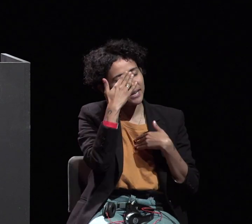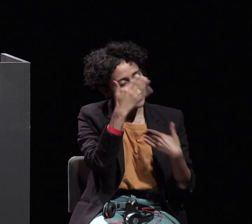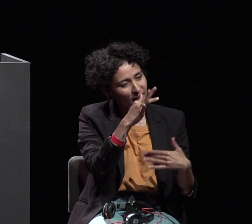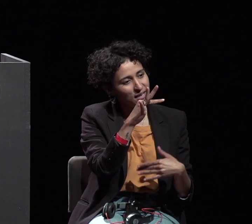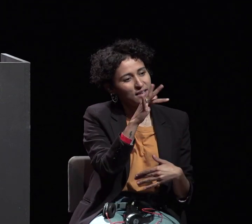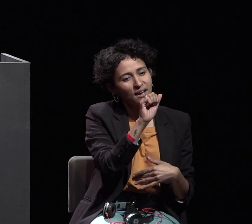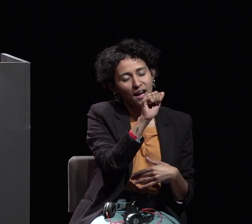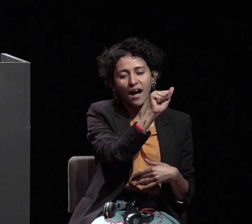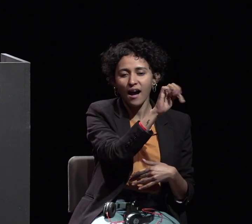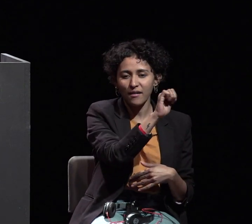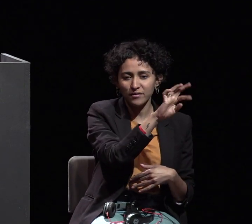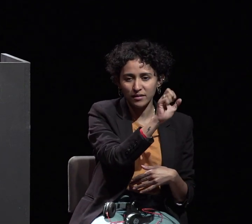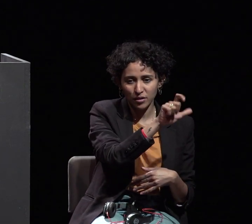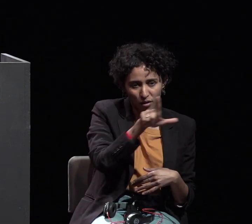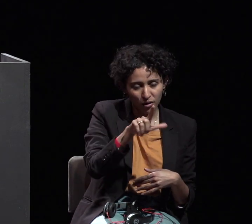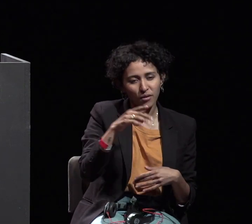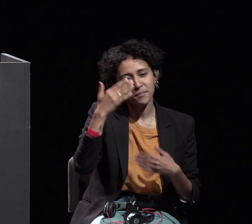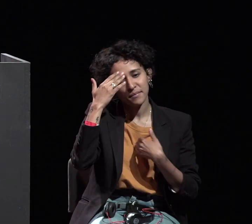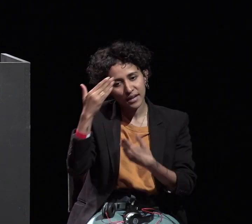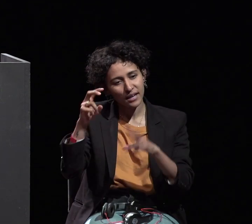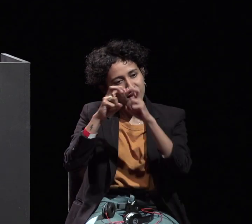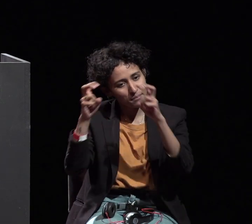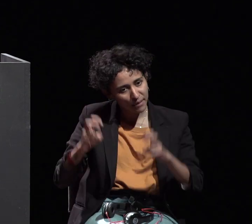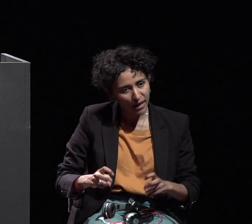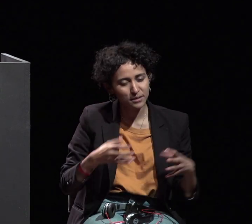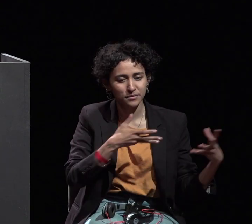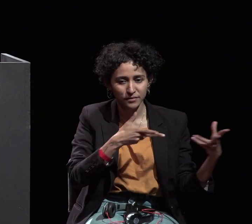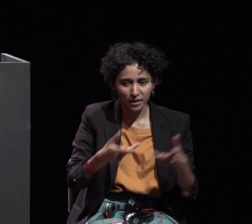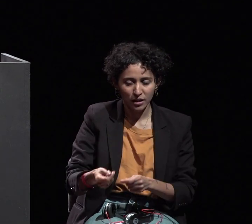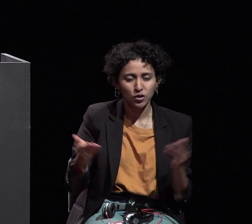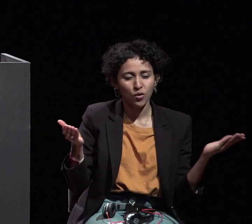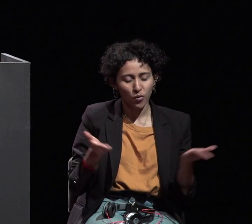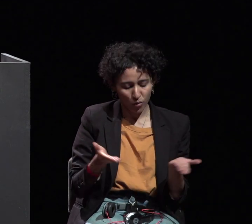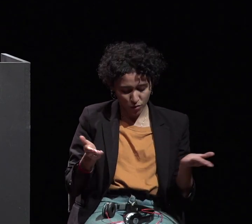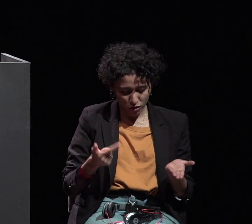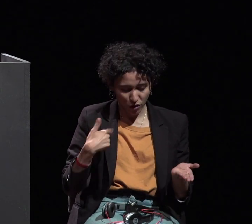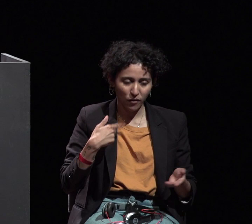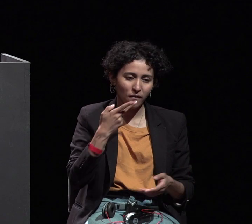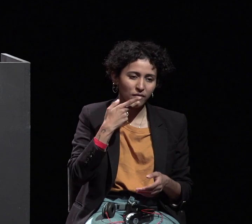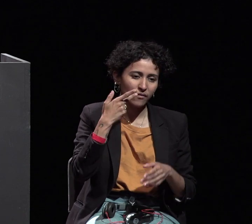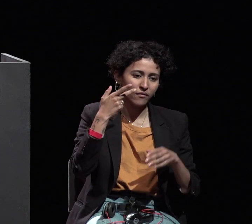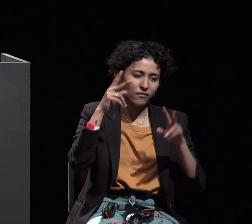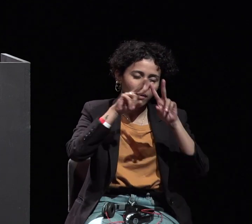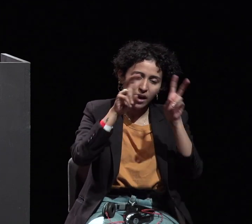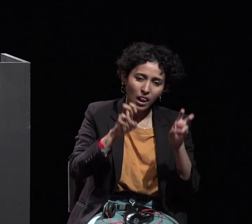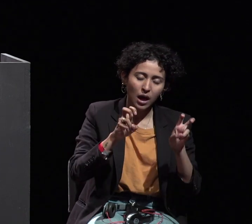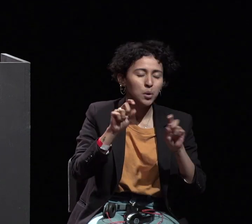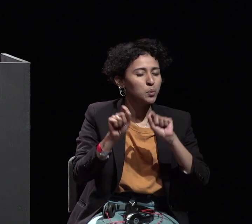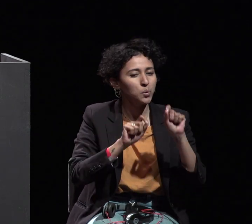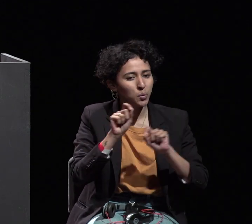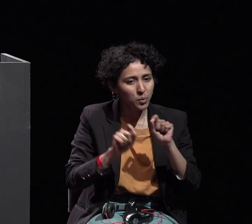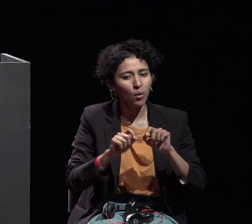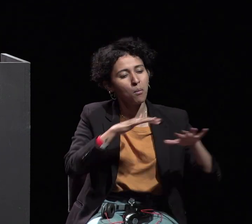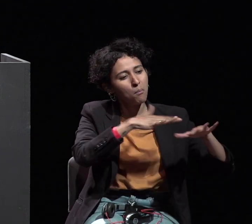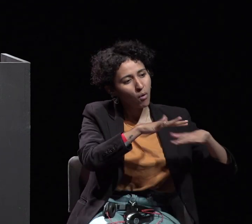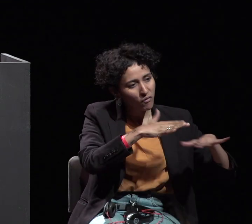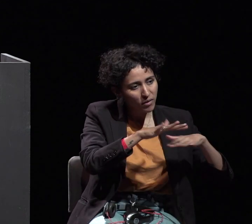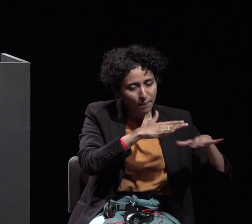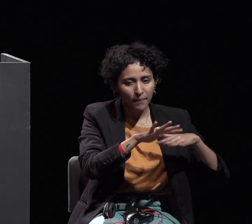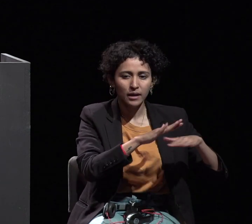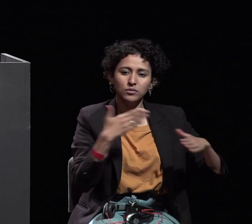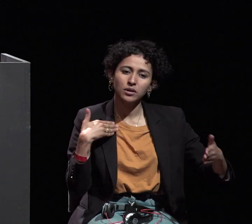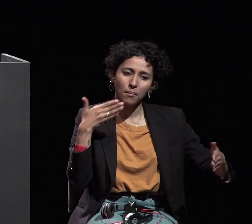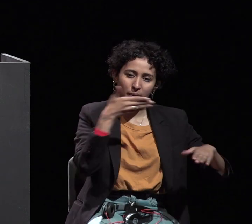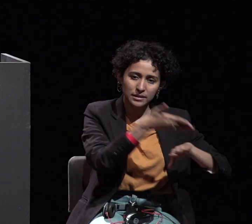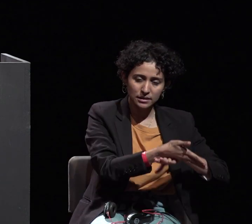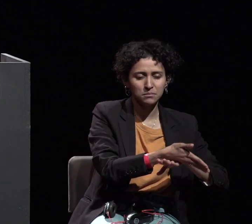from New York City. Super pumped. Today I'm going to spend some time talking about the work of a movement I'm involved in called